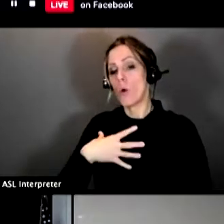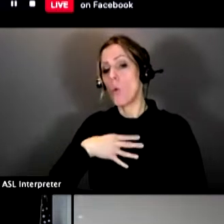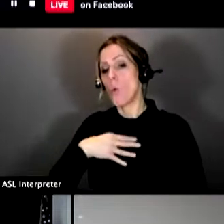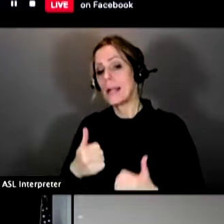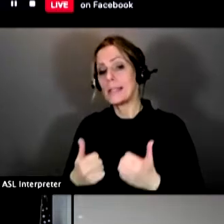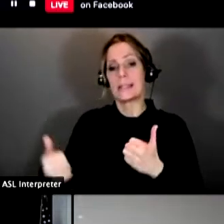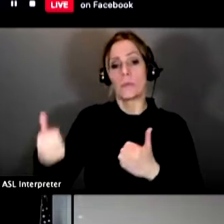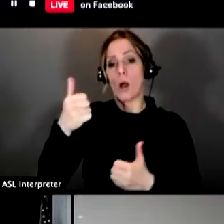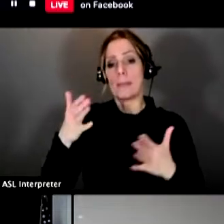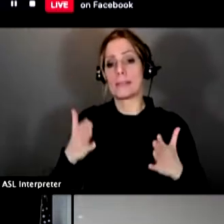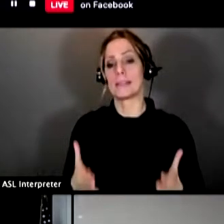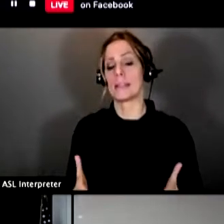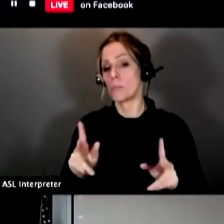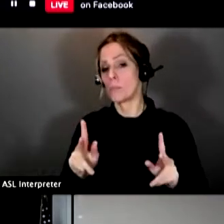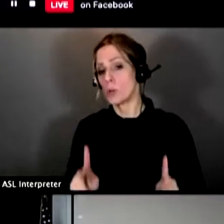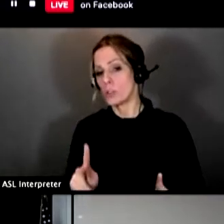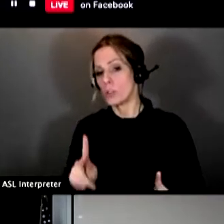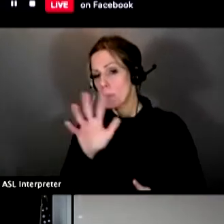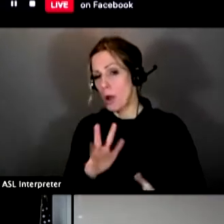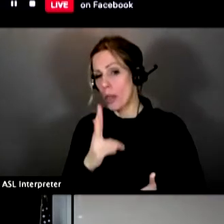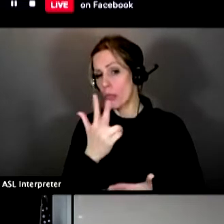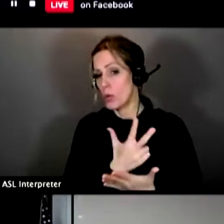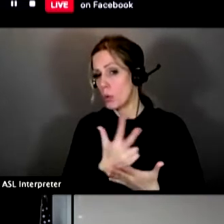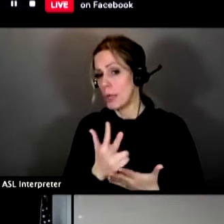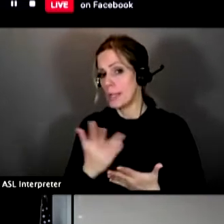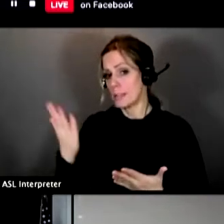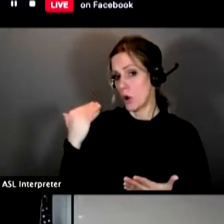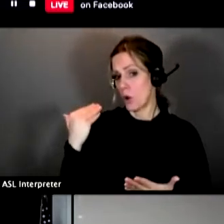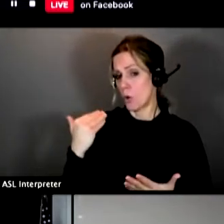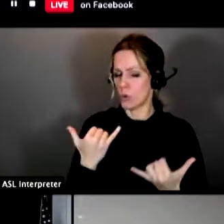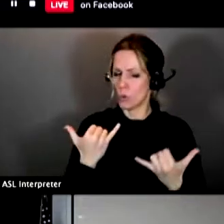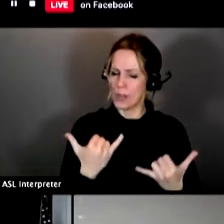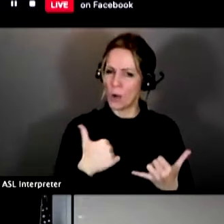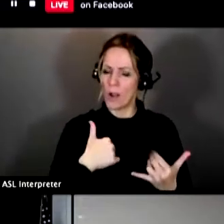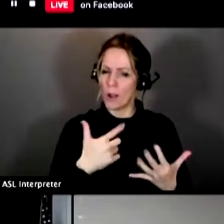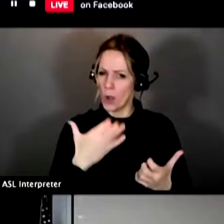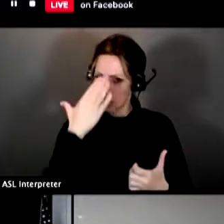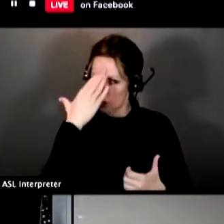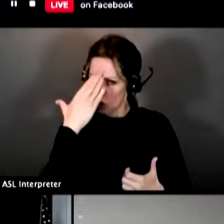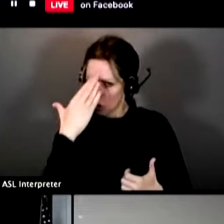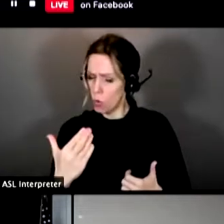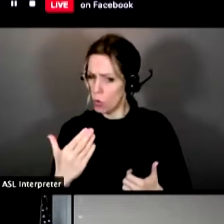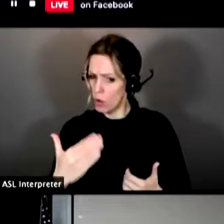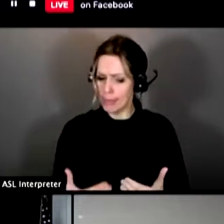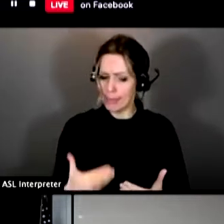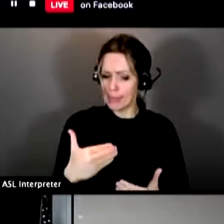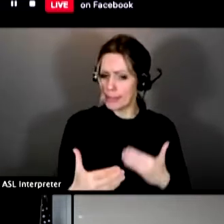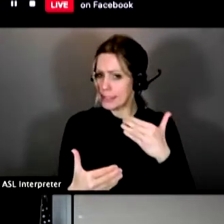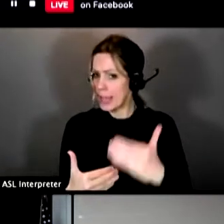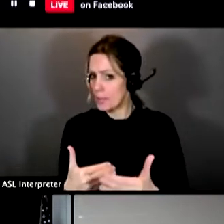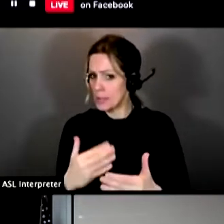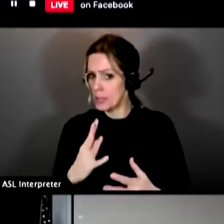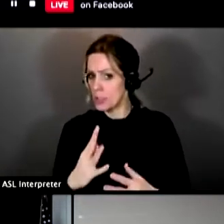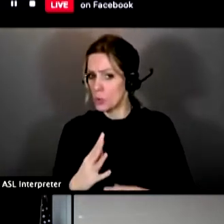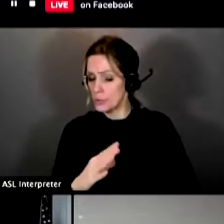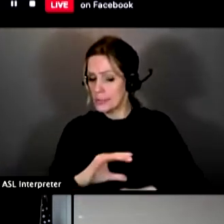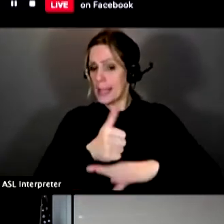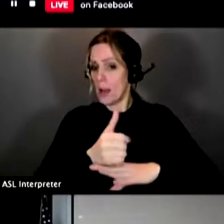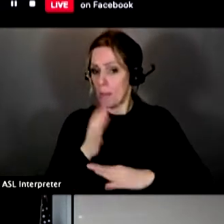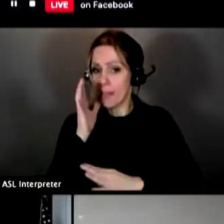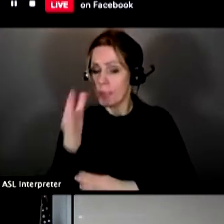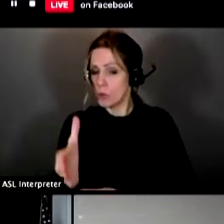and I would like to know what are the steps that are going to be implemented in the future to make